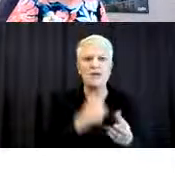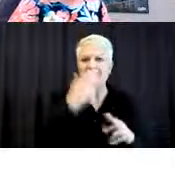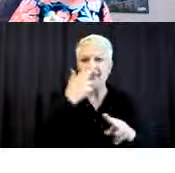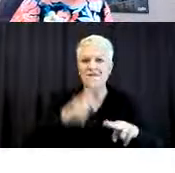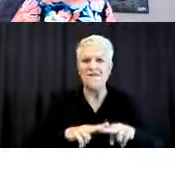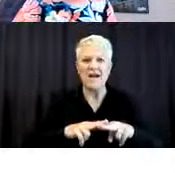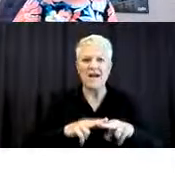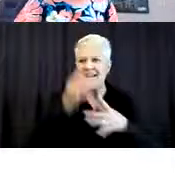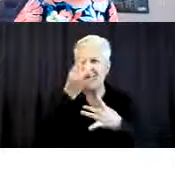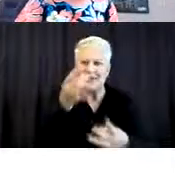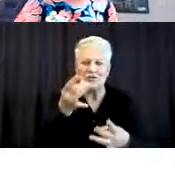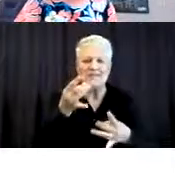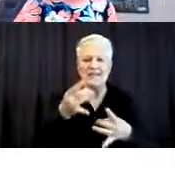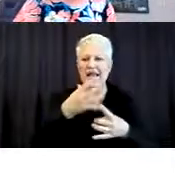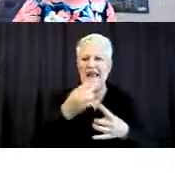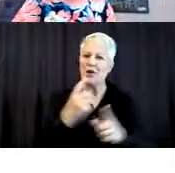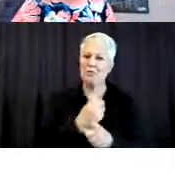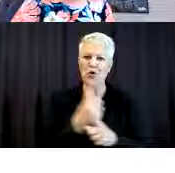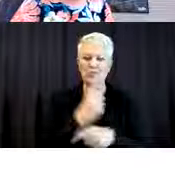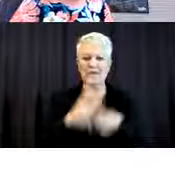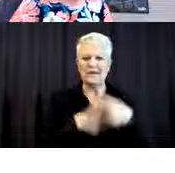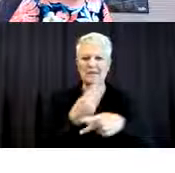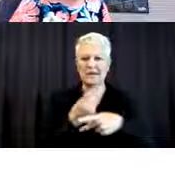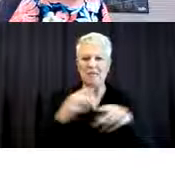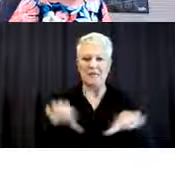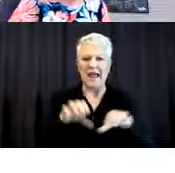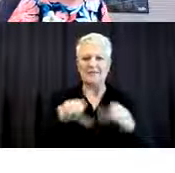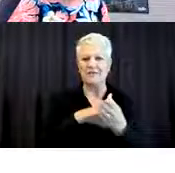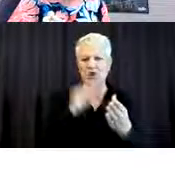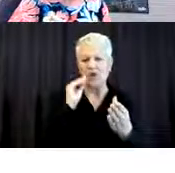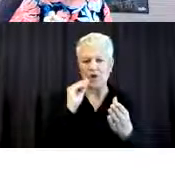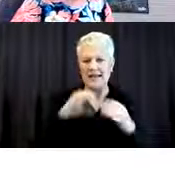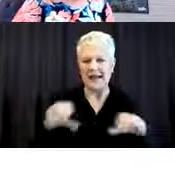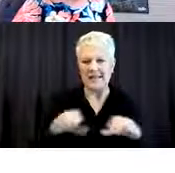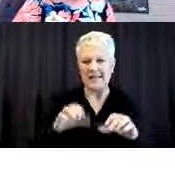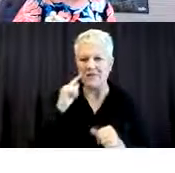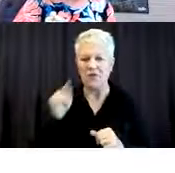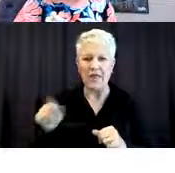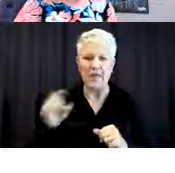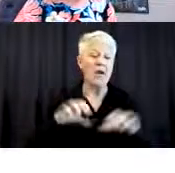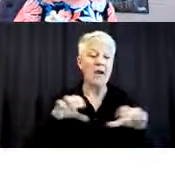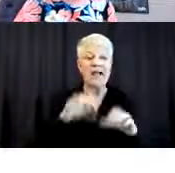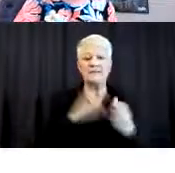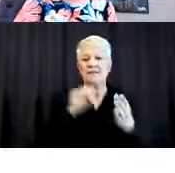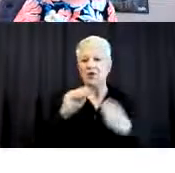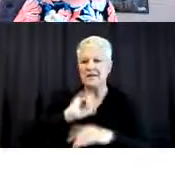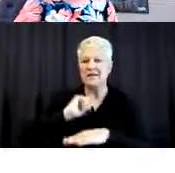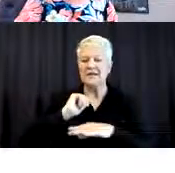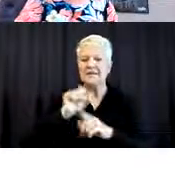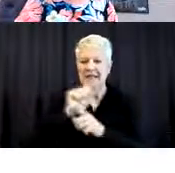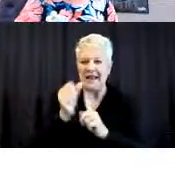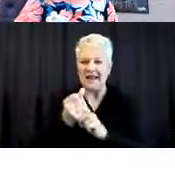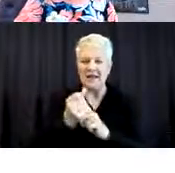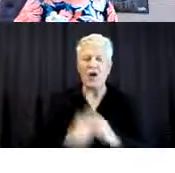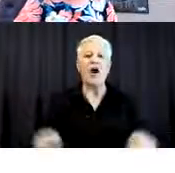fun, interesting, and appropriate type of active learning activity or active learning setting. And we